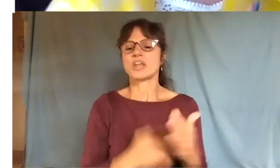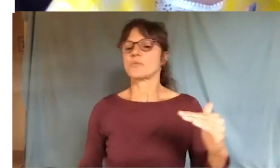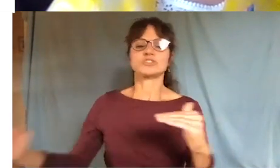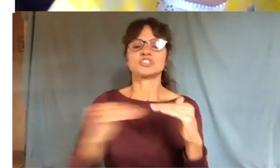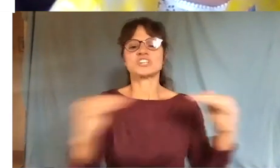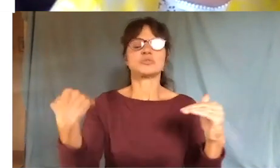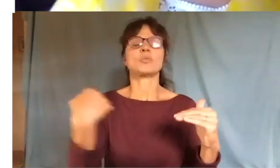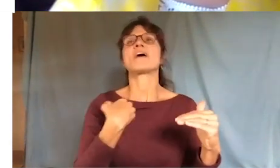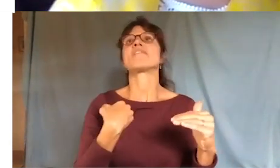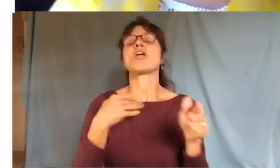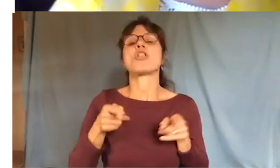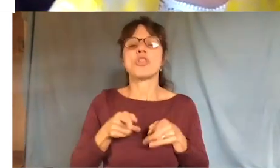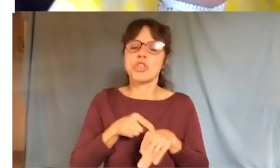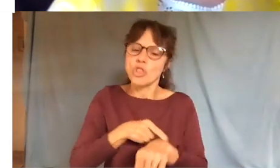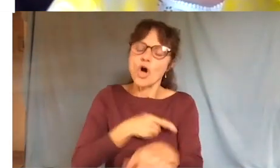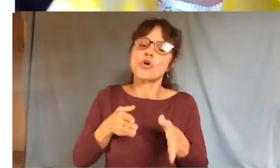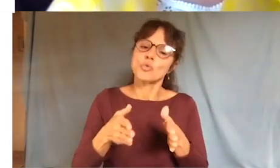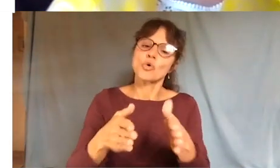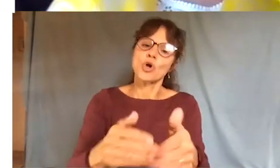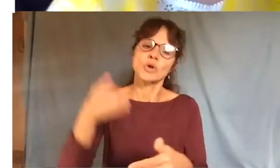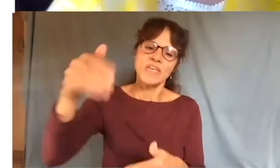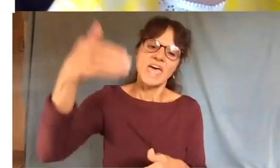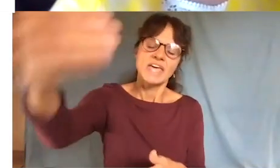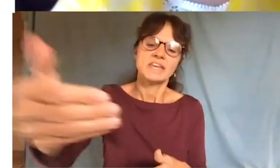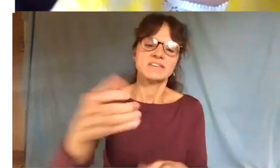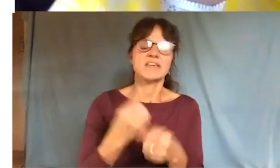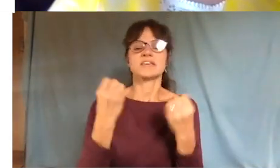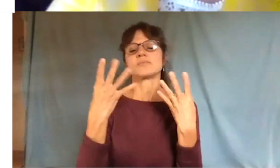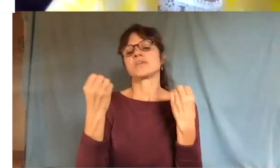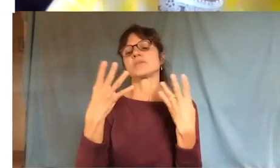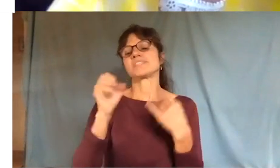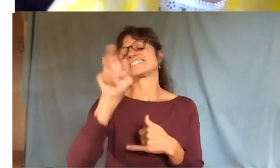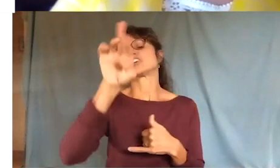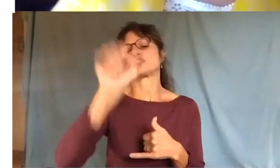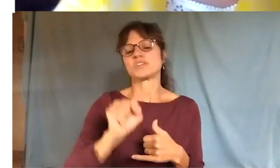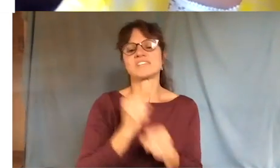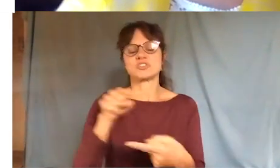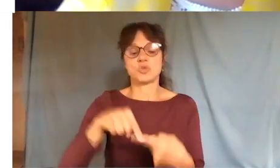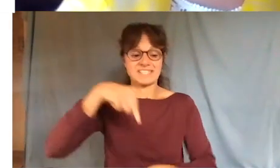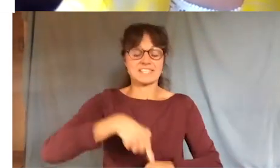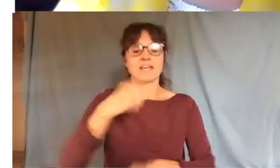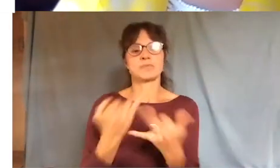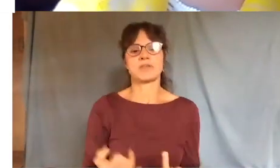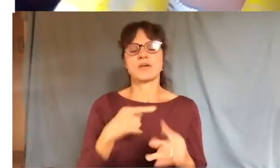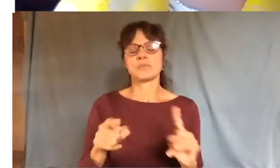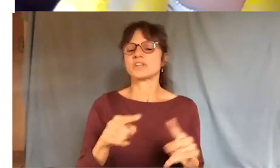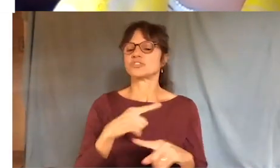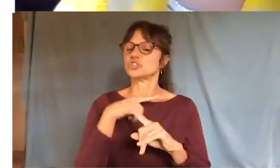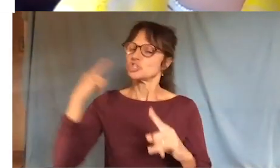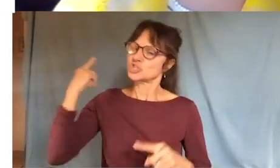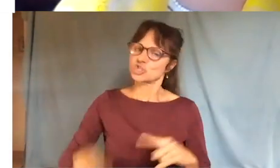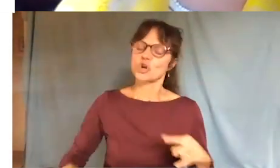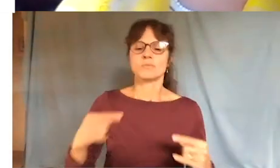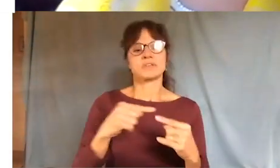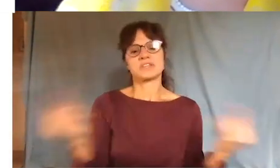of us, and it's taken centuries to get to this point. But in stark contrast to the policymakers who